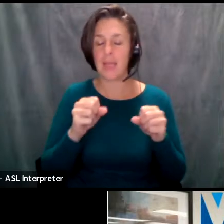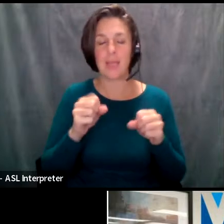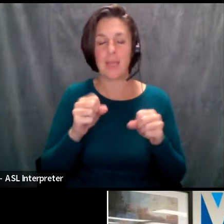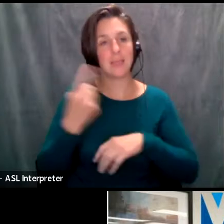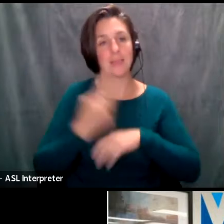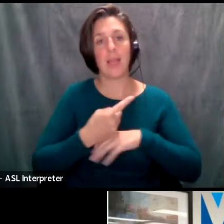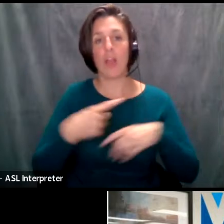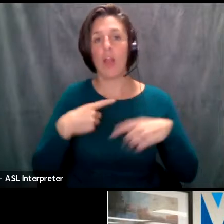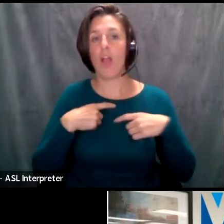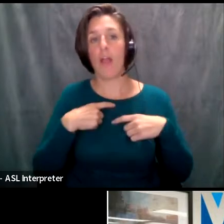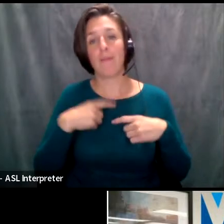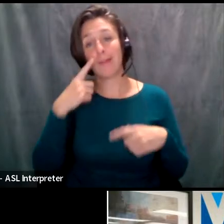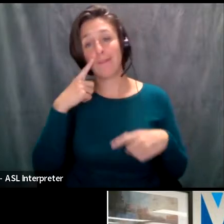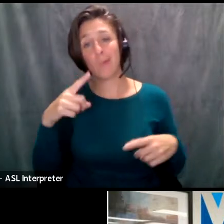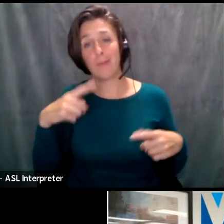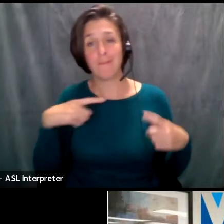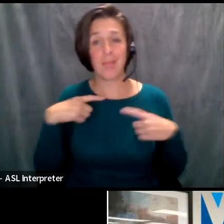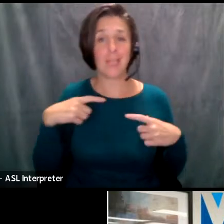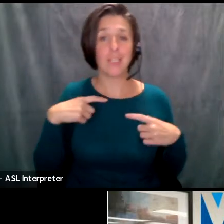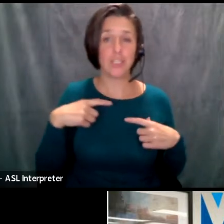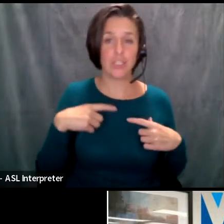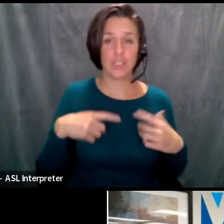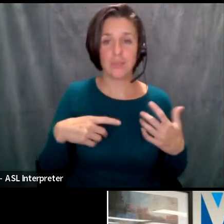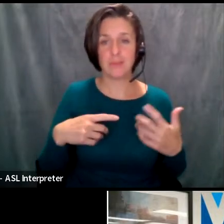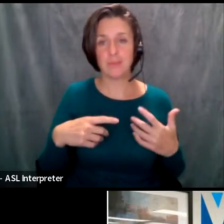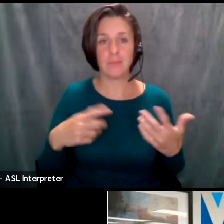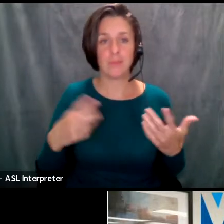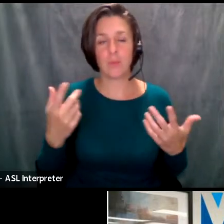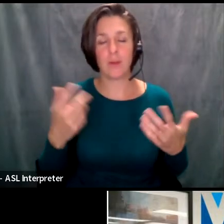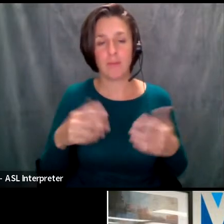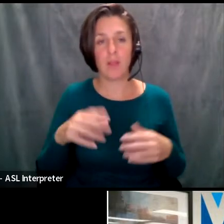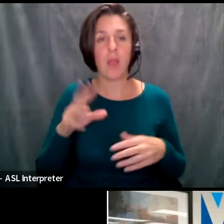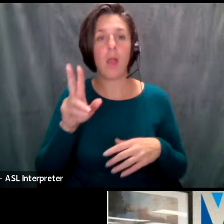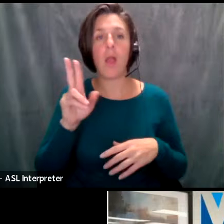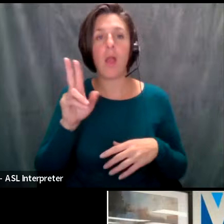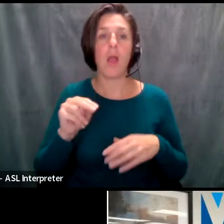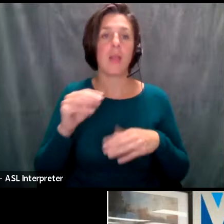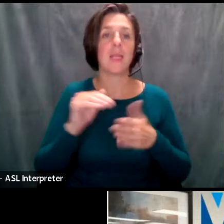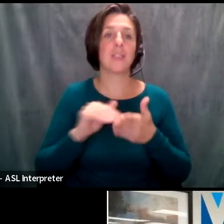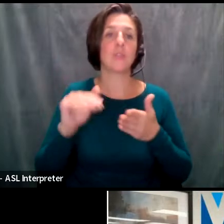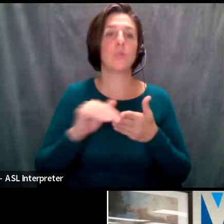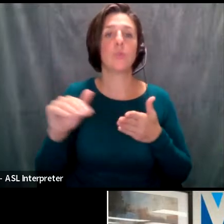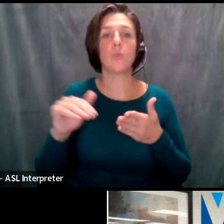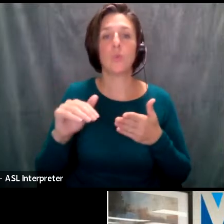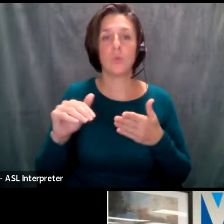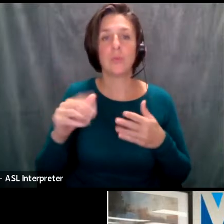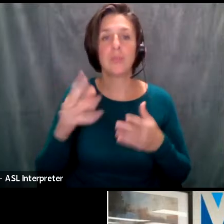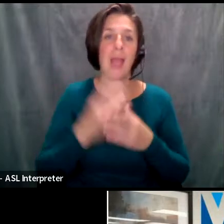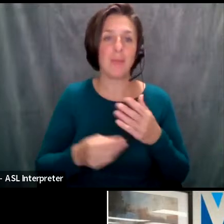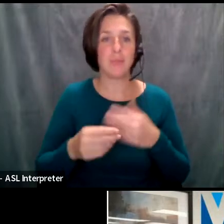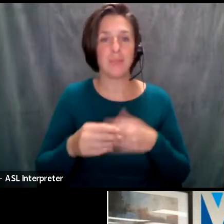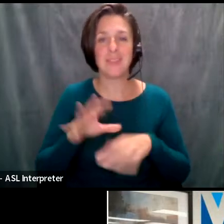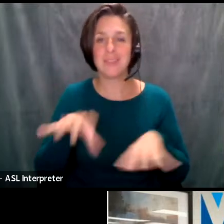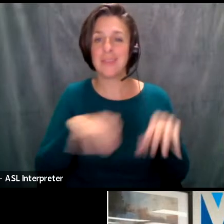an unexcused absence, to take a 3-day weekend on a 2-day weekend, things of that nature.